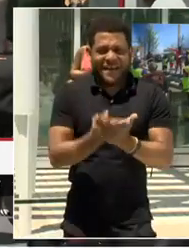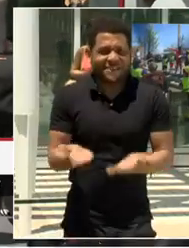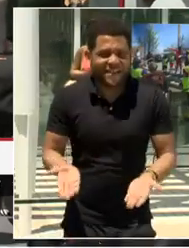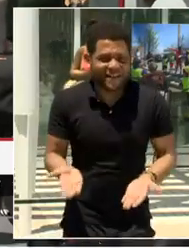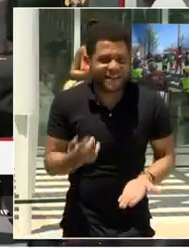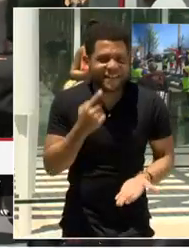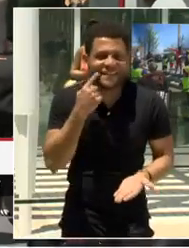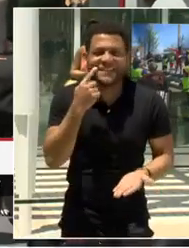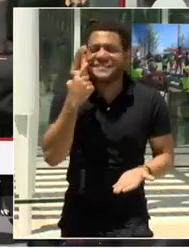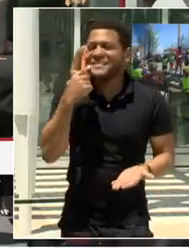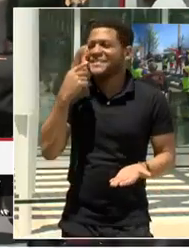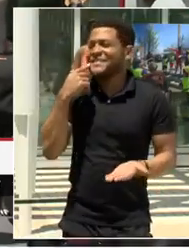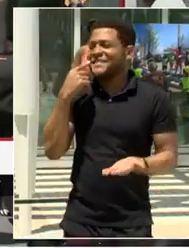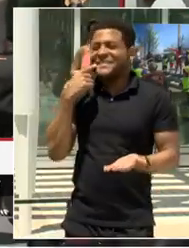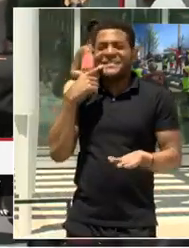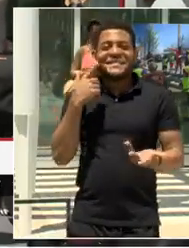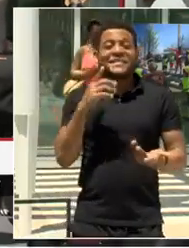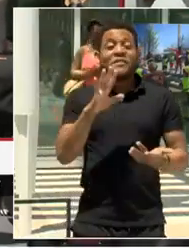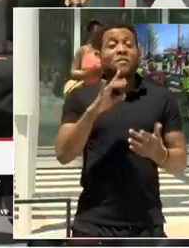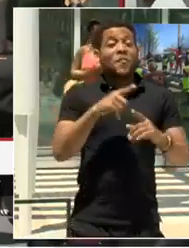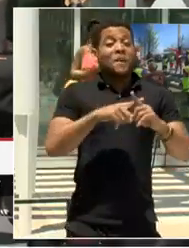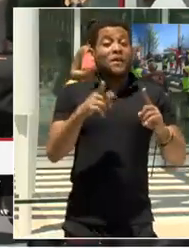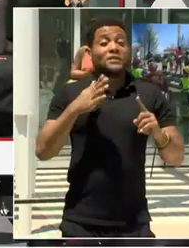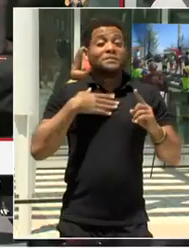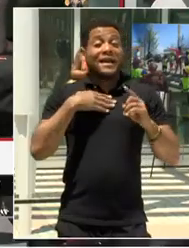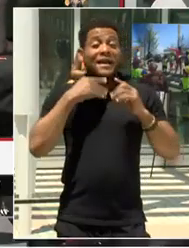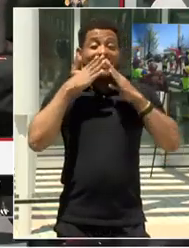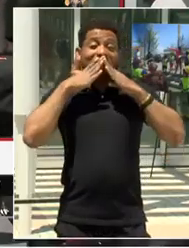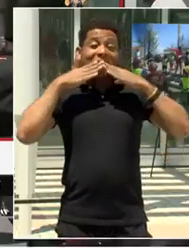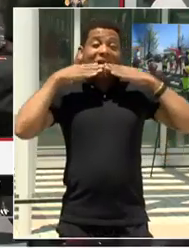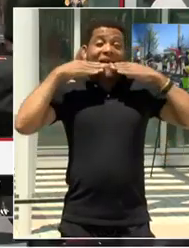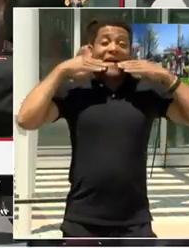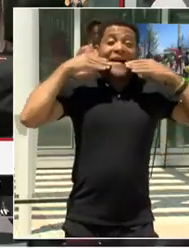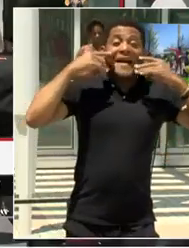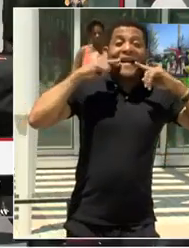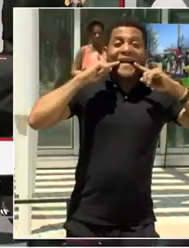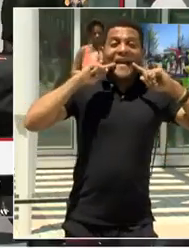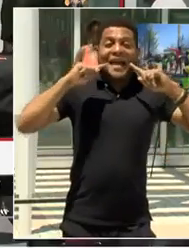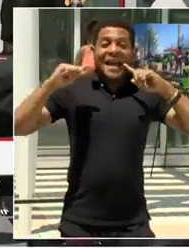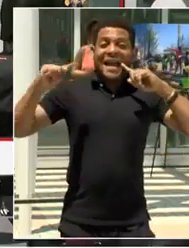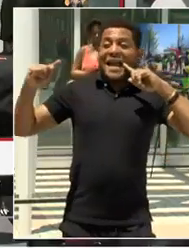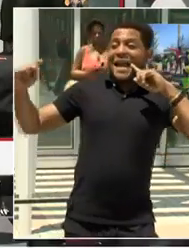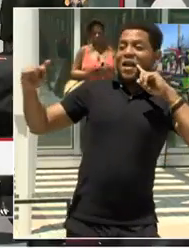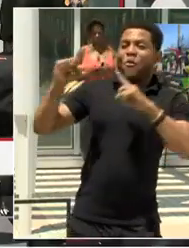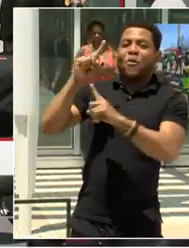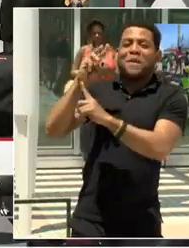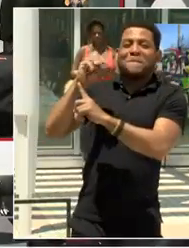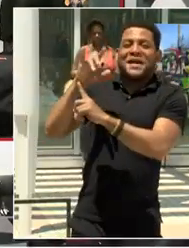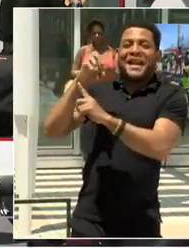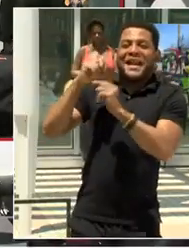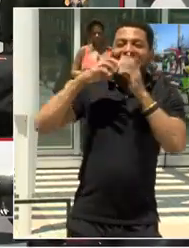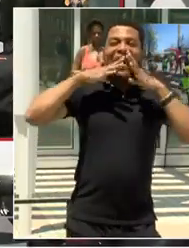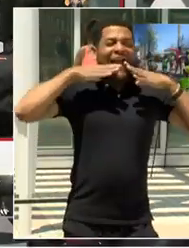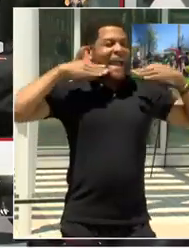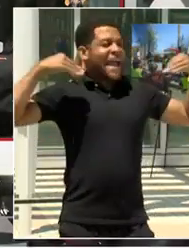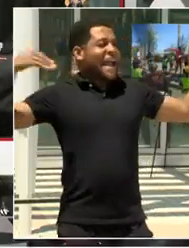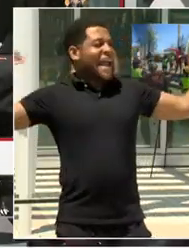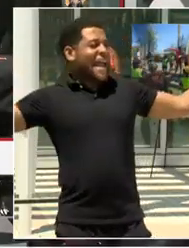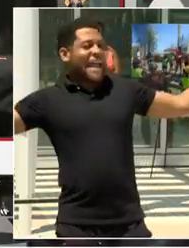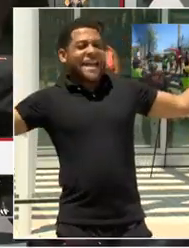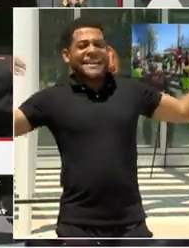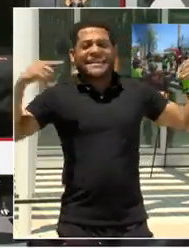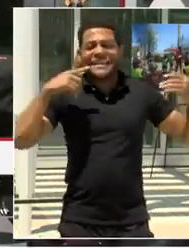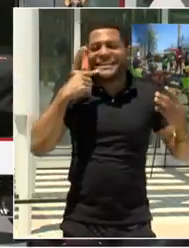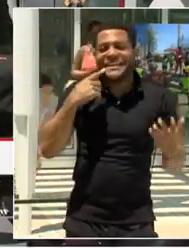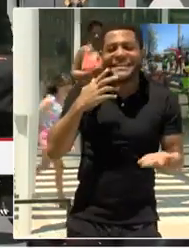that's at least a mile long because this has been a long time coming. And if you